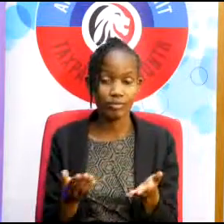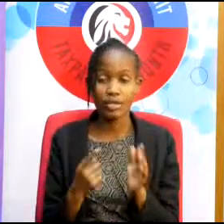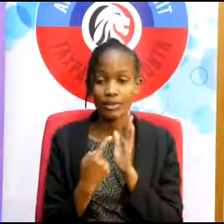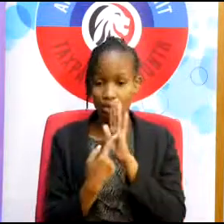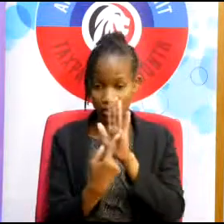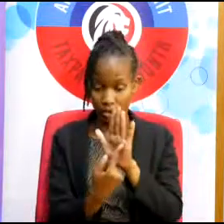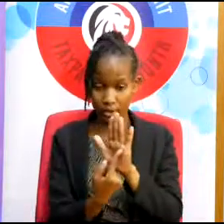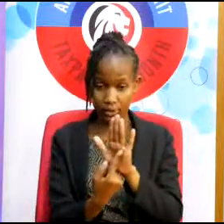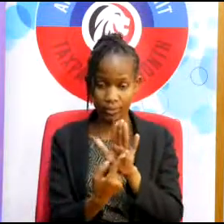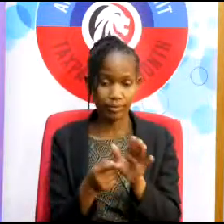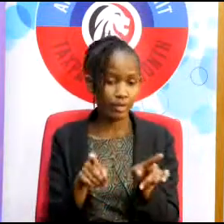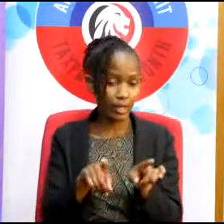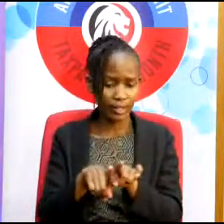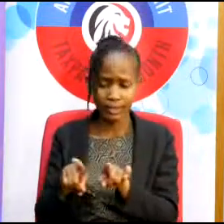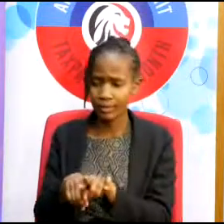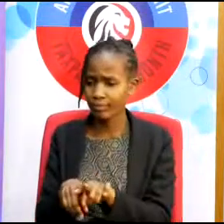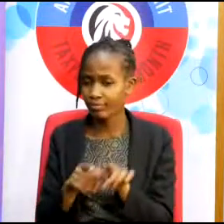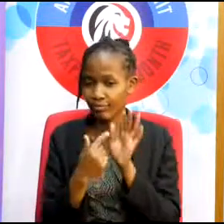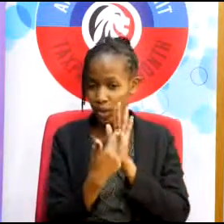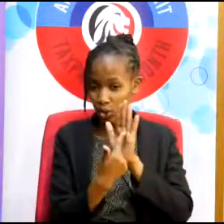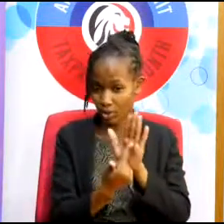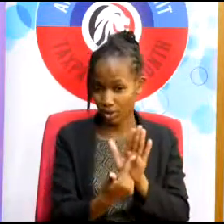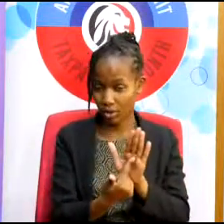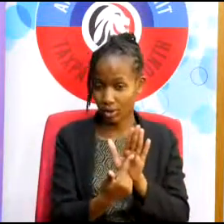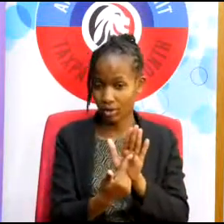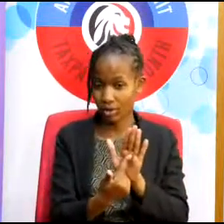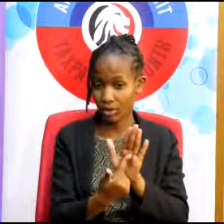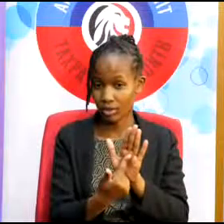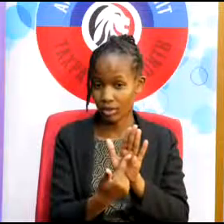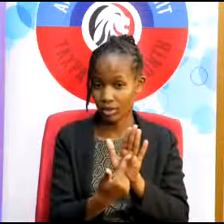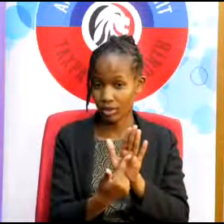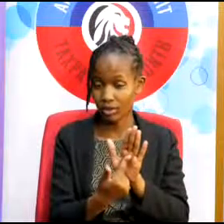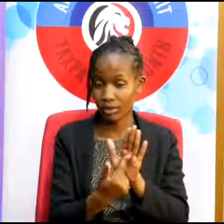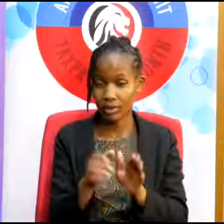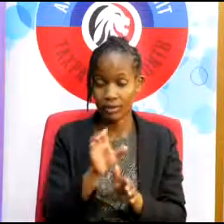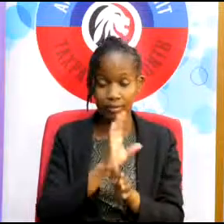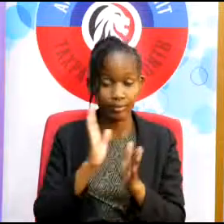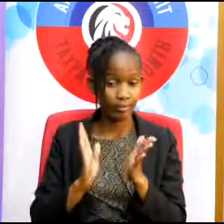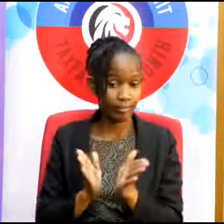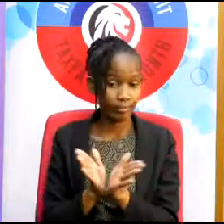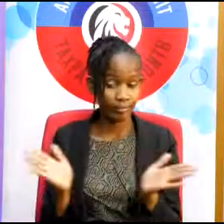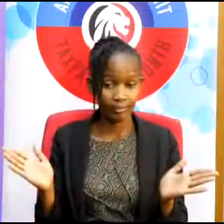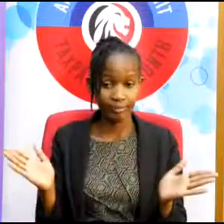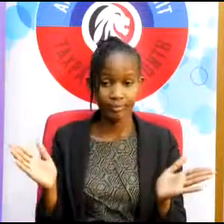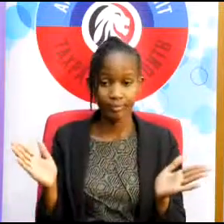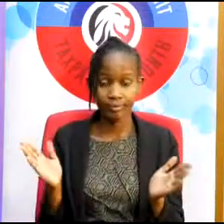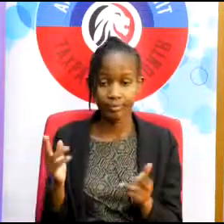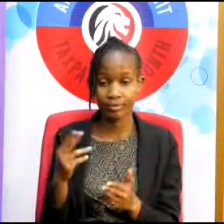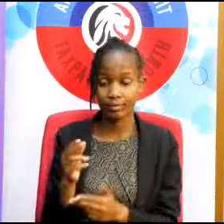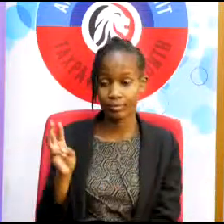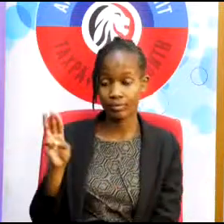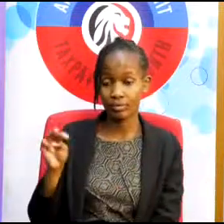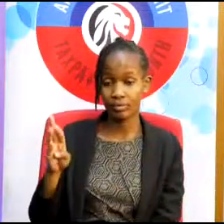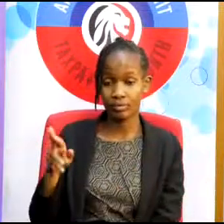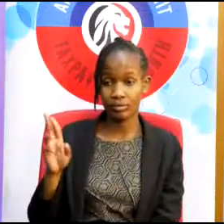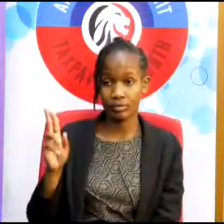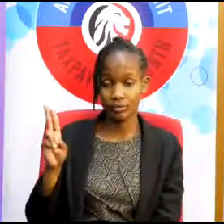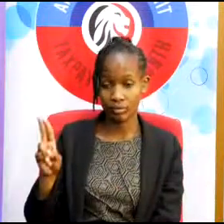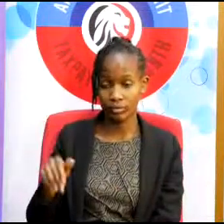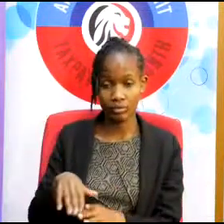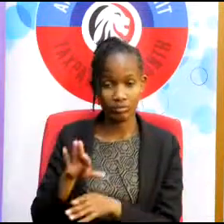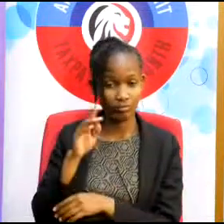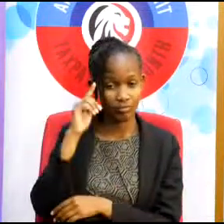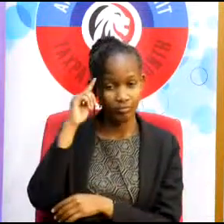demonstrated. They've also demonstrated, Commissioner General Boro, I'm interested in your